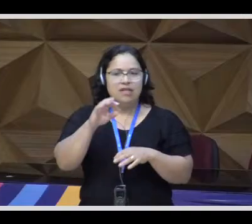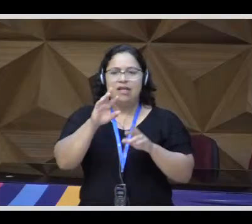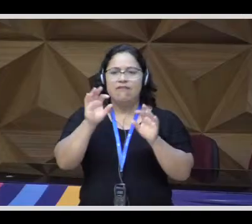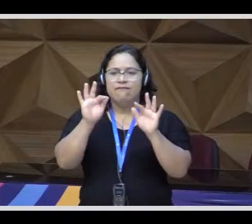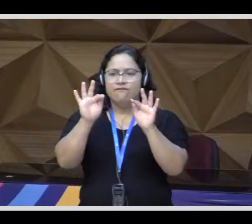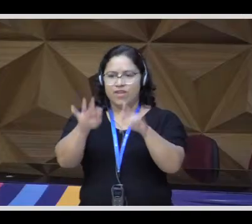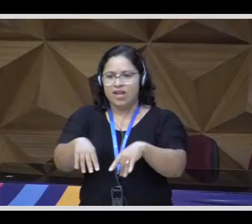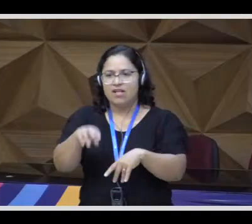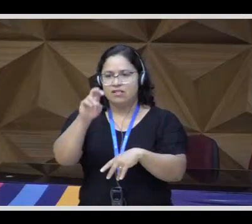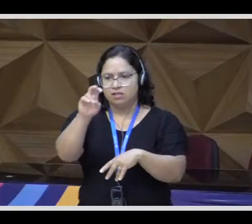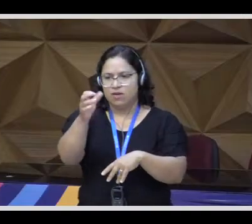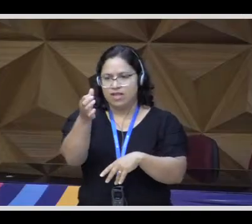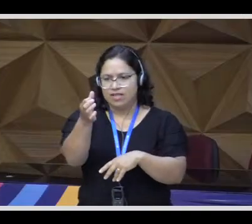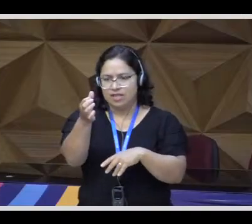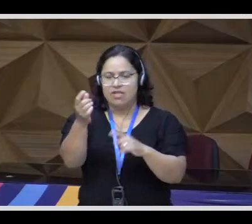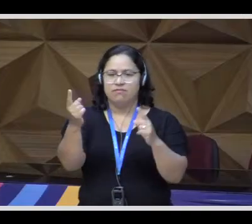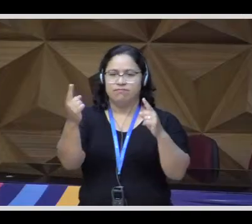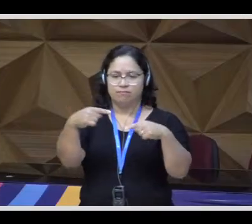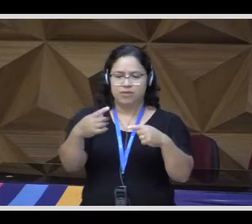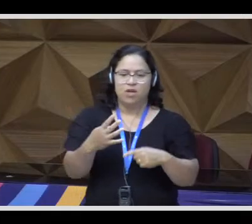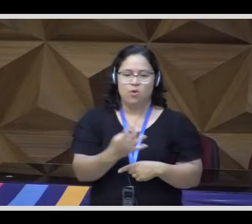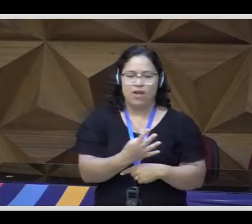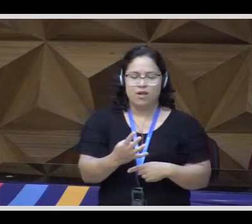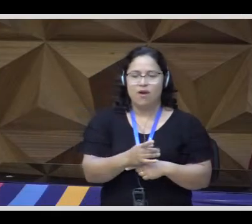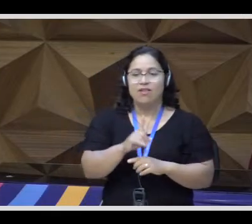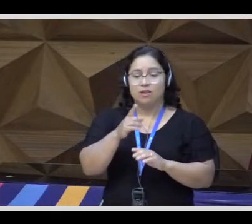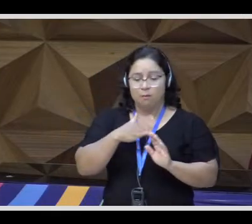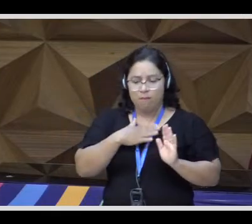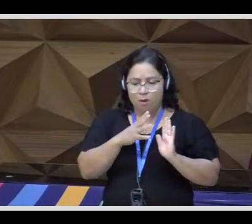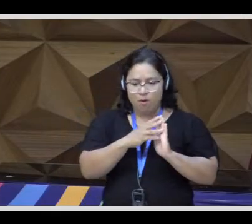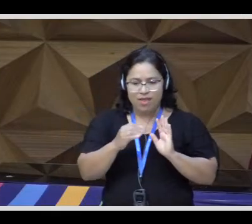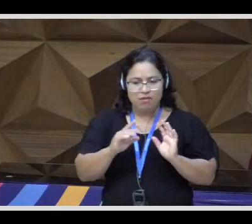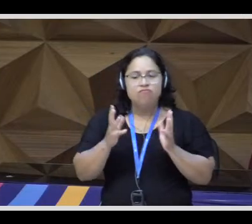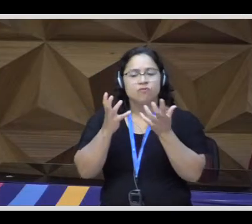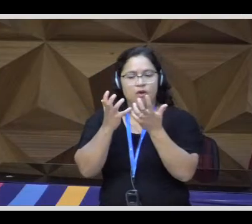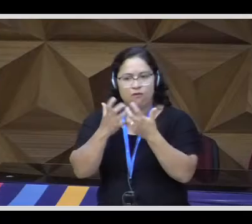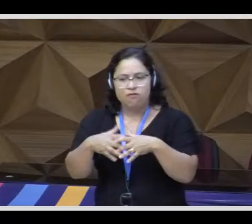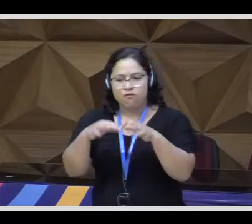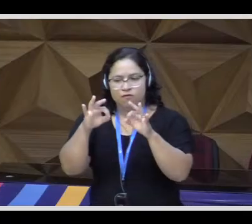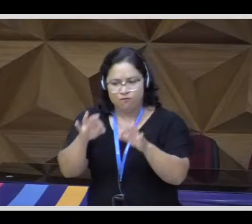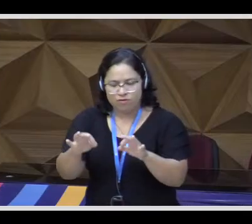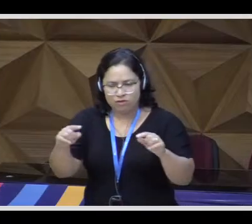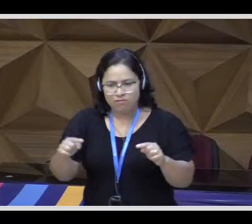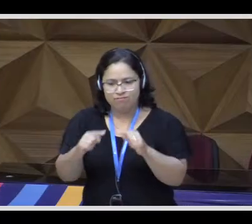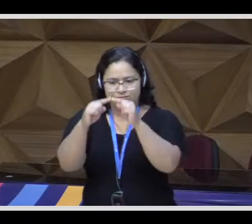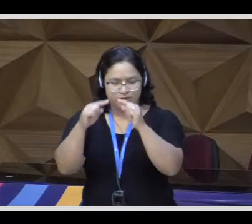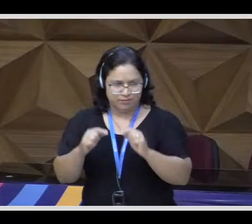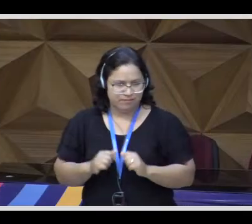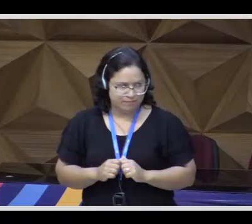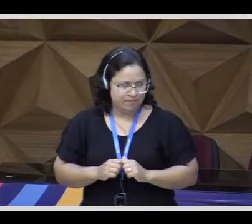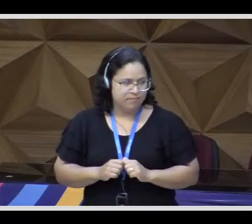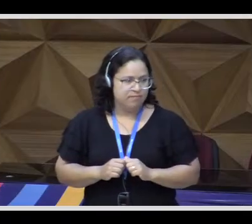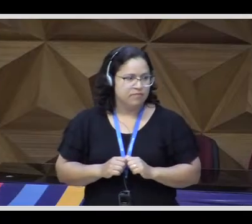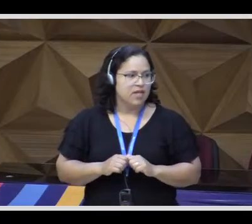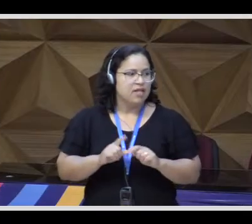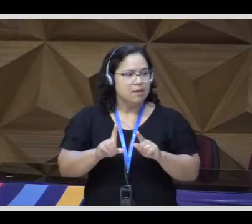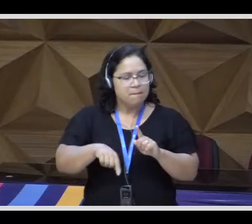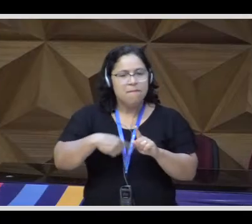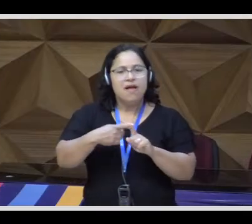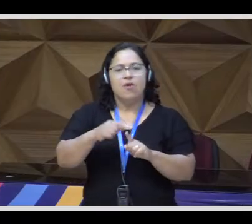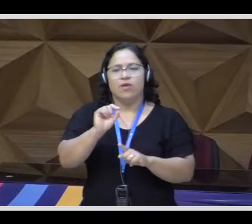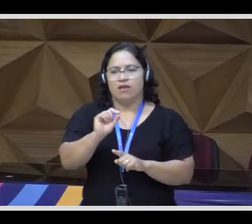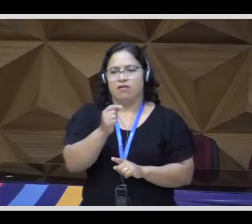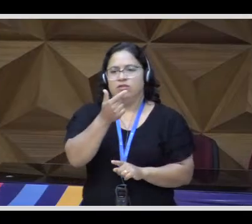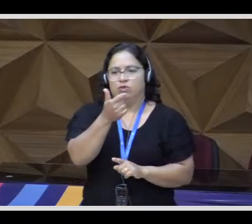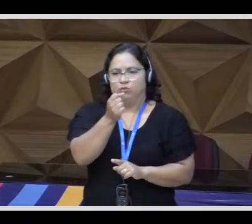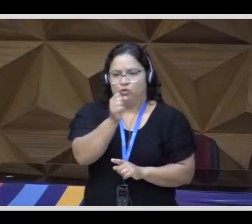round. So the model worked very well. And more important than that, in 2018, for the first